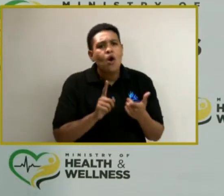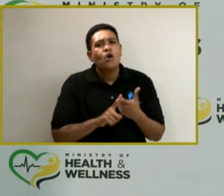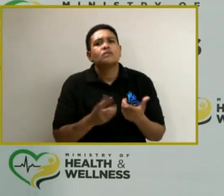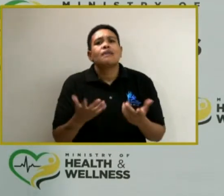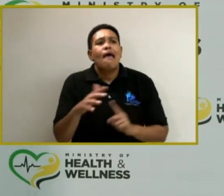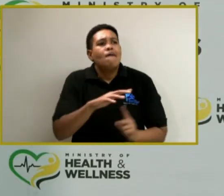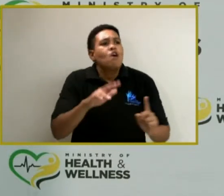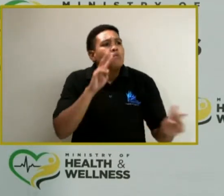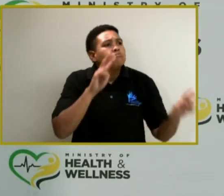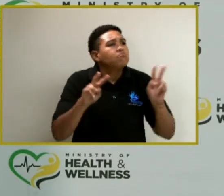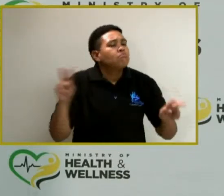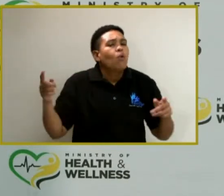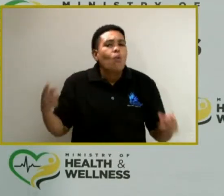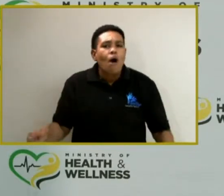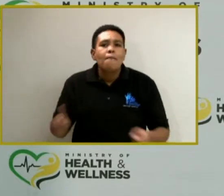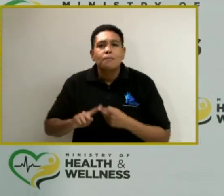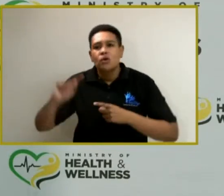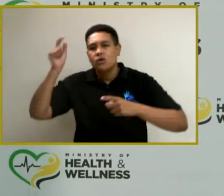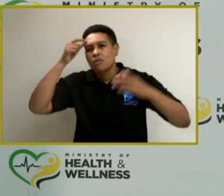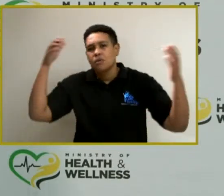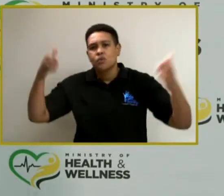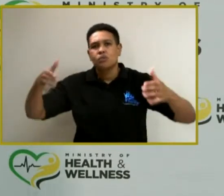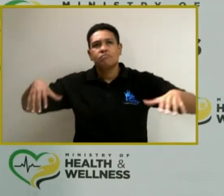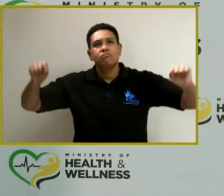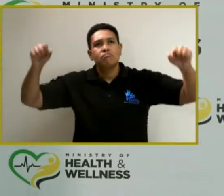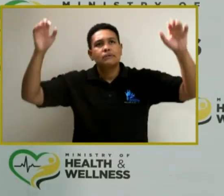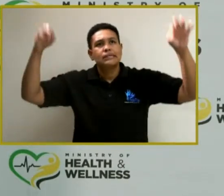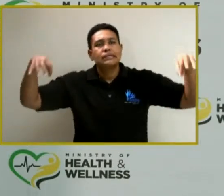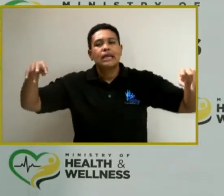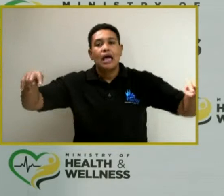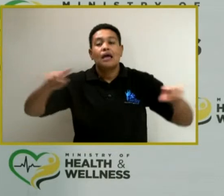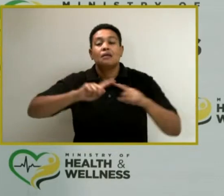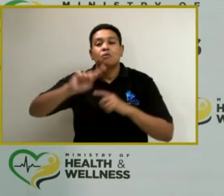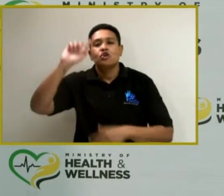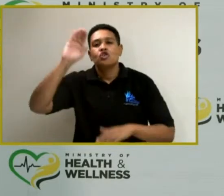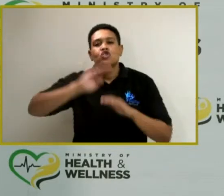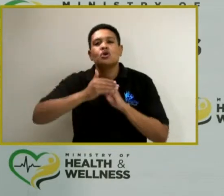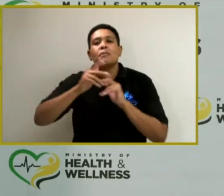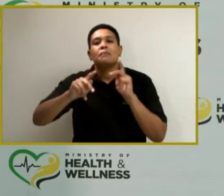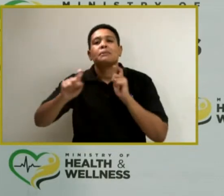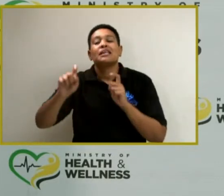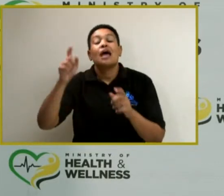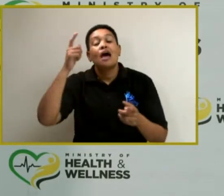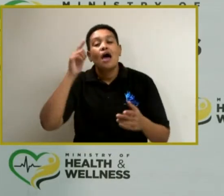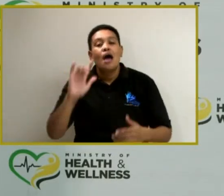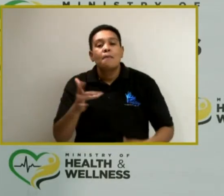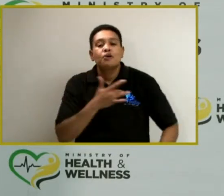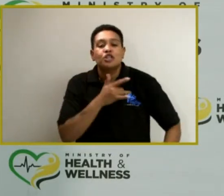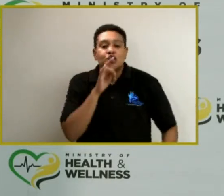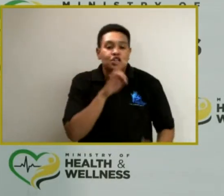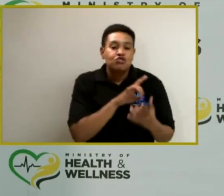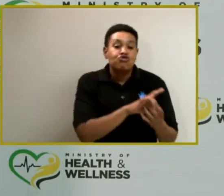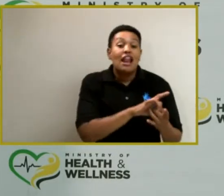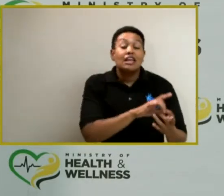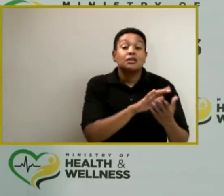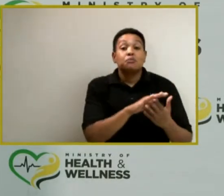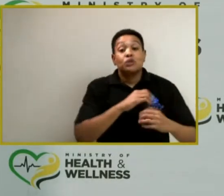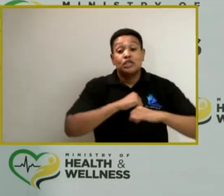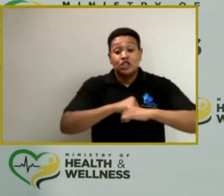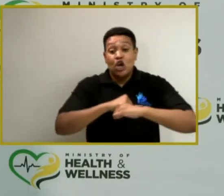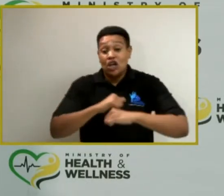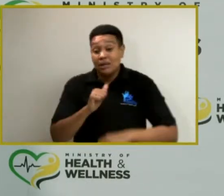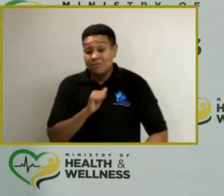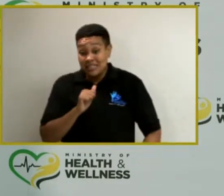What I would say, however, is that Jamaicans need to appreciate the relationship between securing